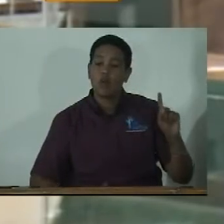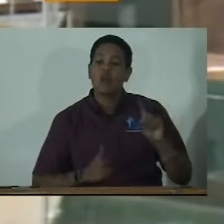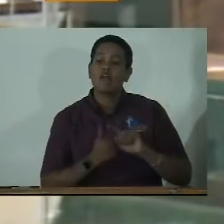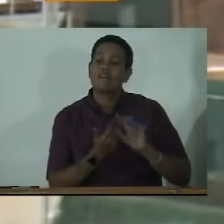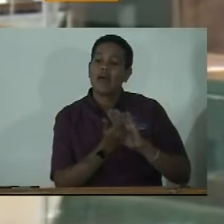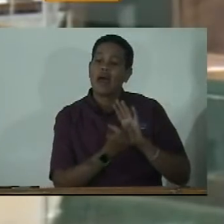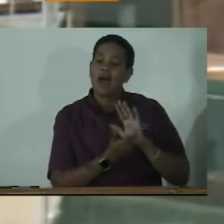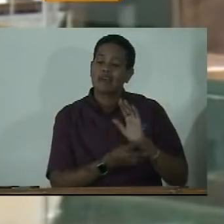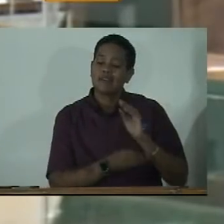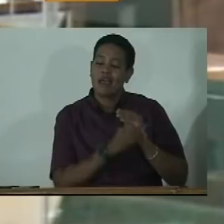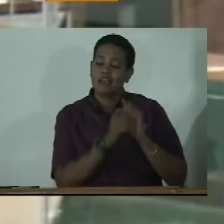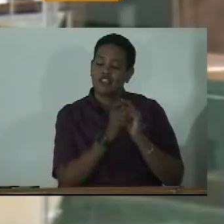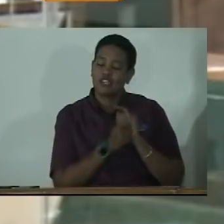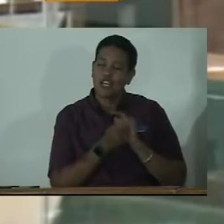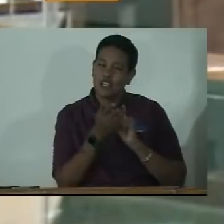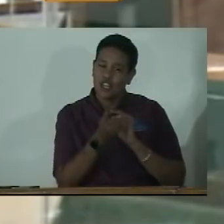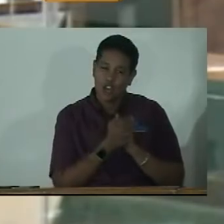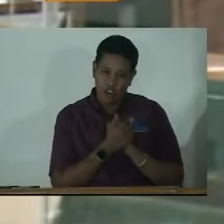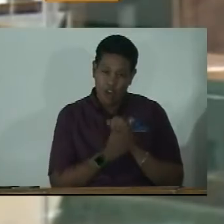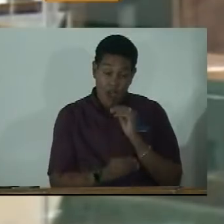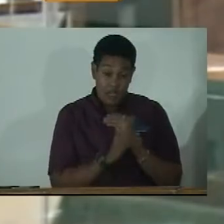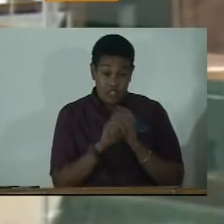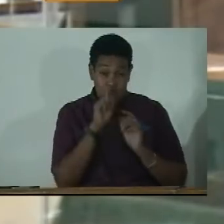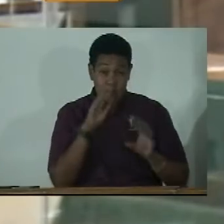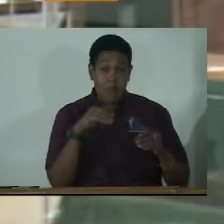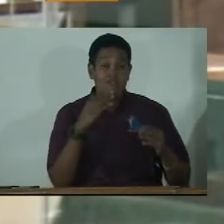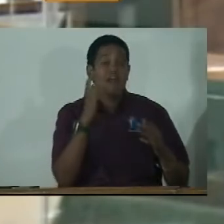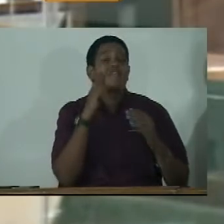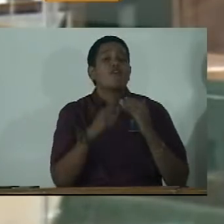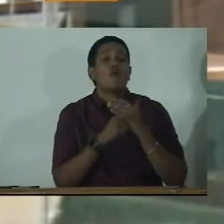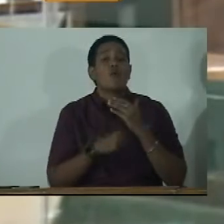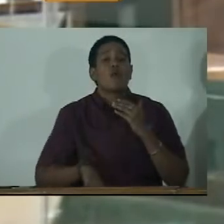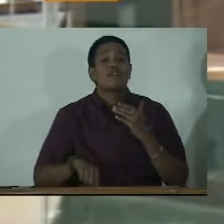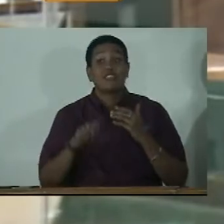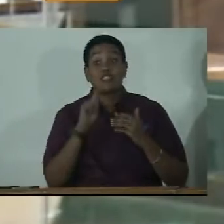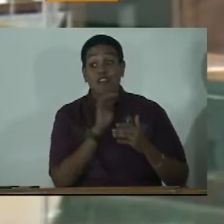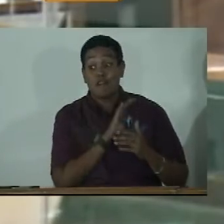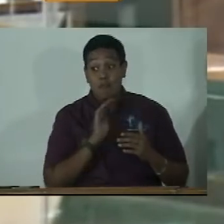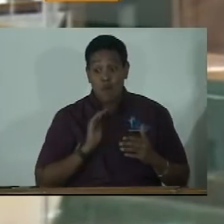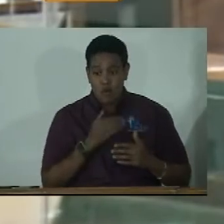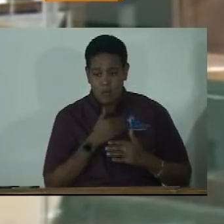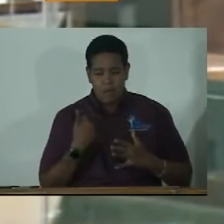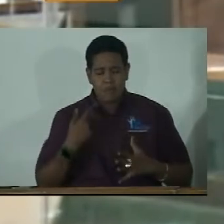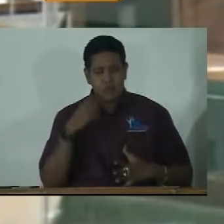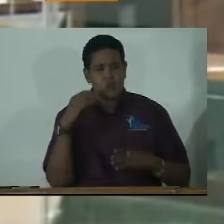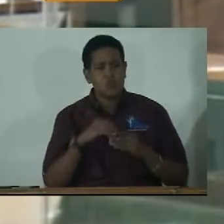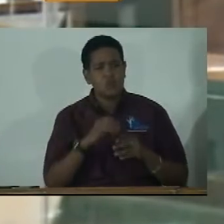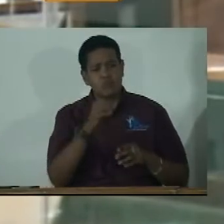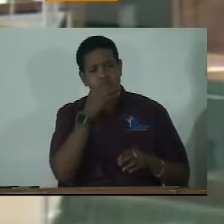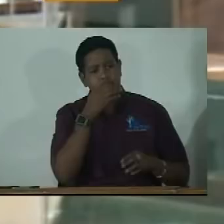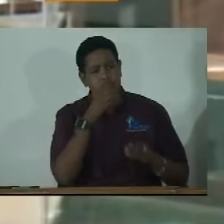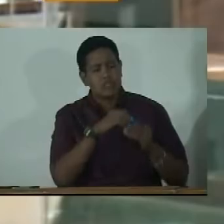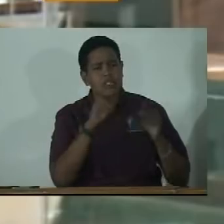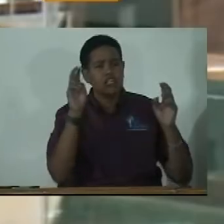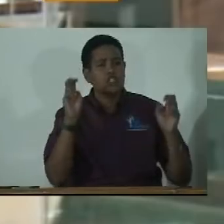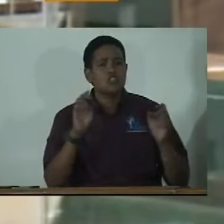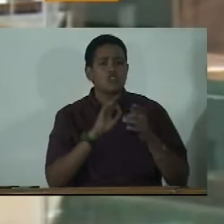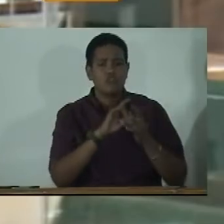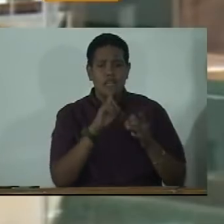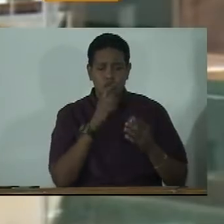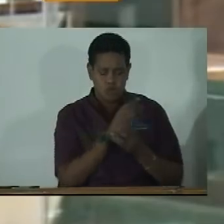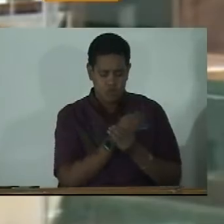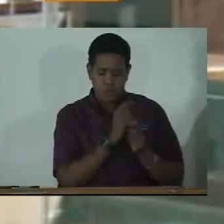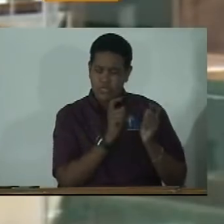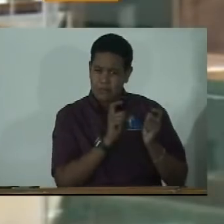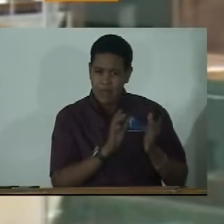Act, and to provide for the qualification of board members to include proficiency in matters relating to property